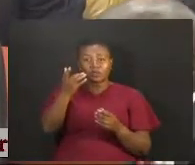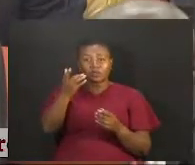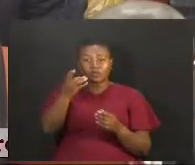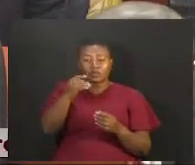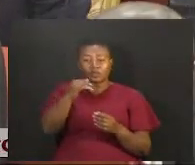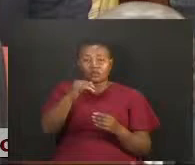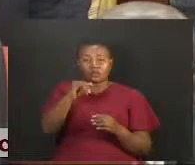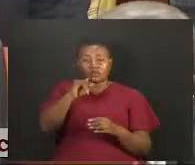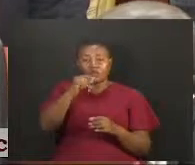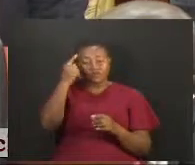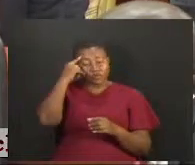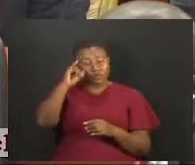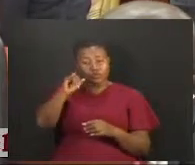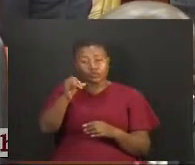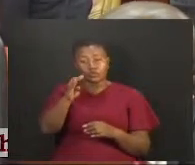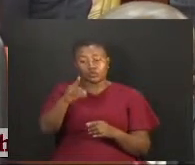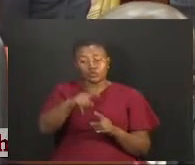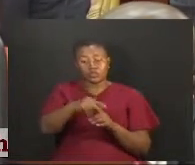the youth of this country.